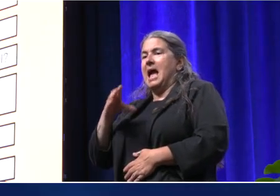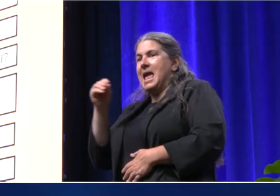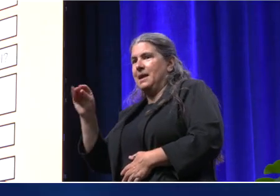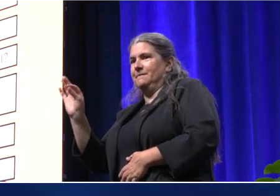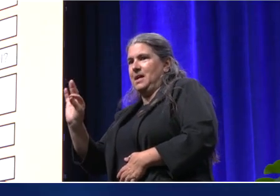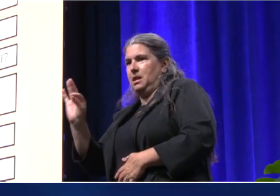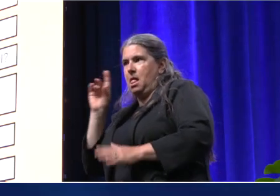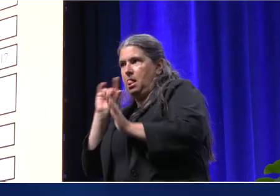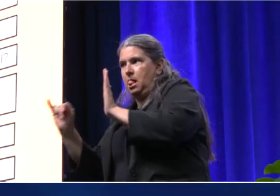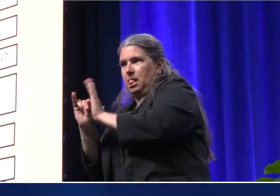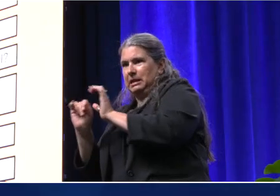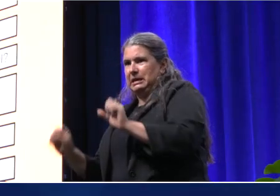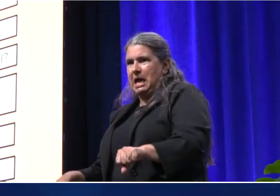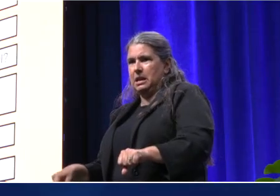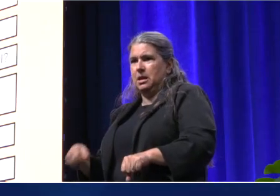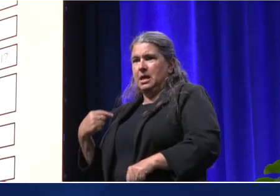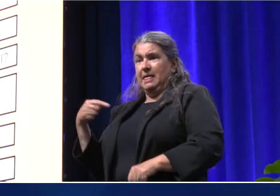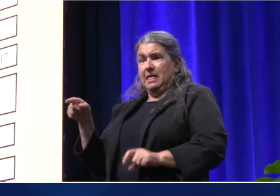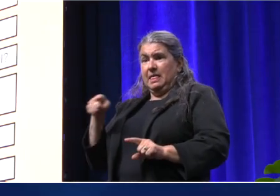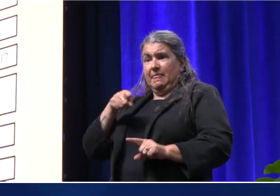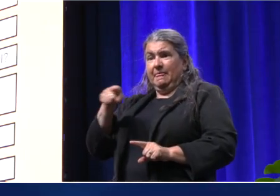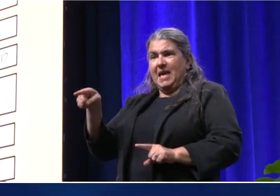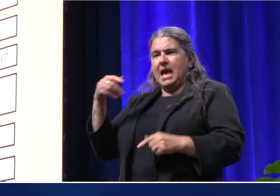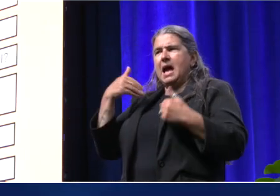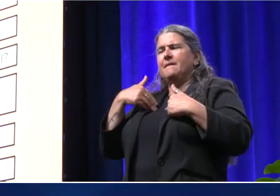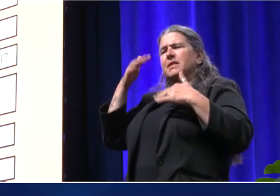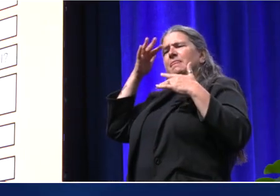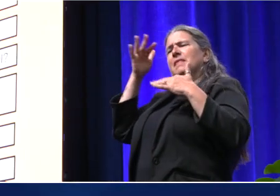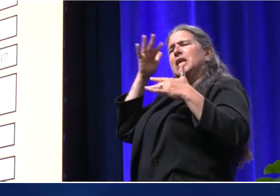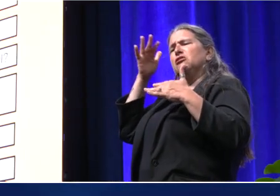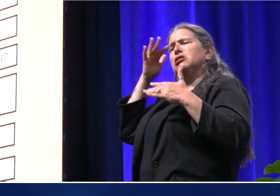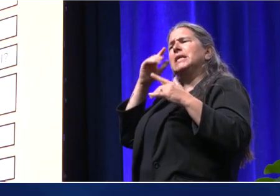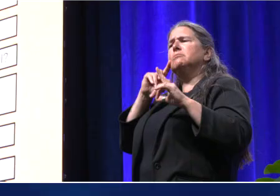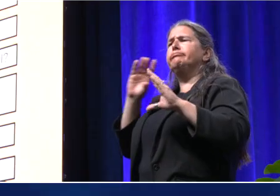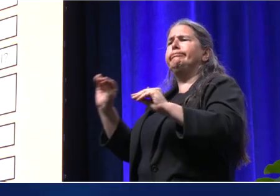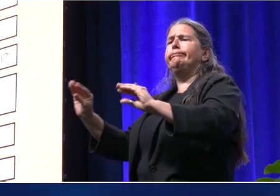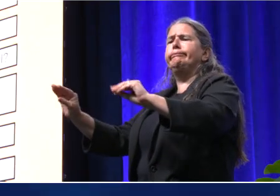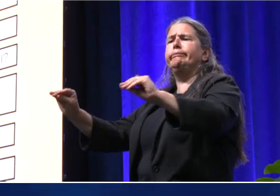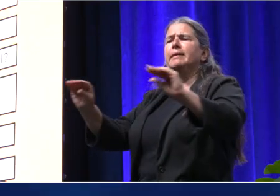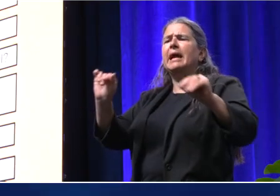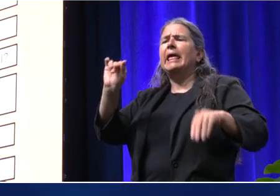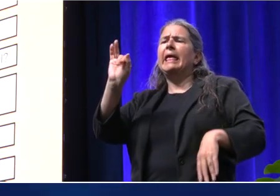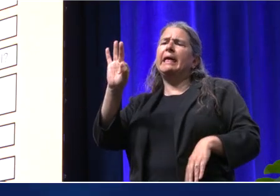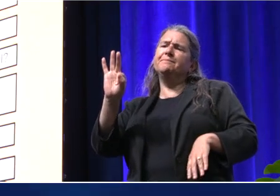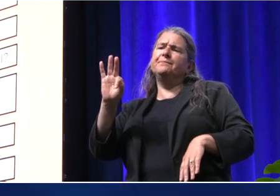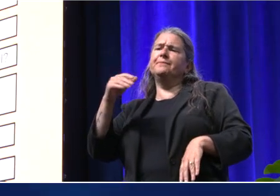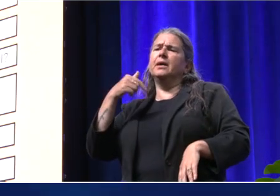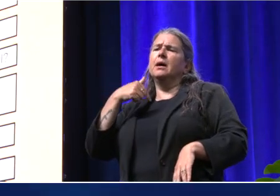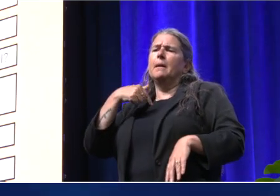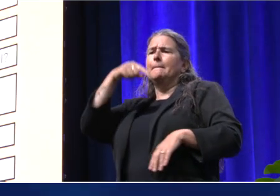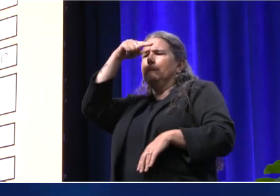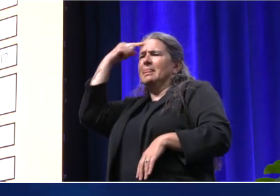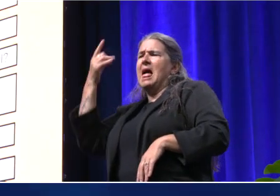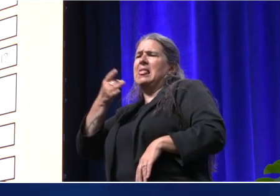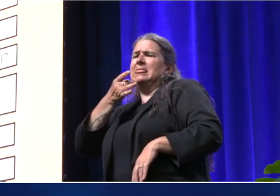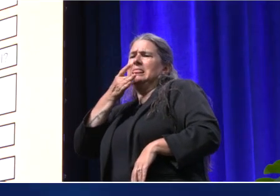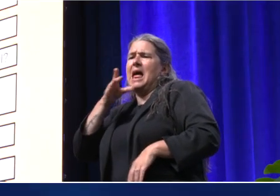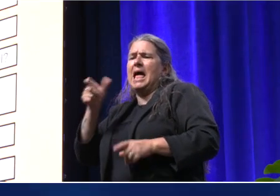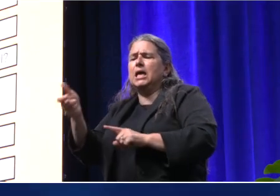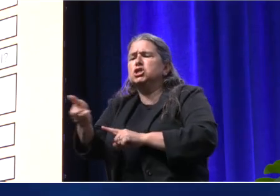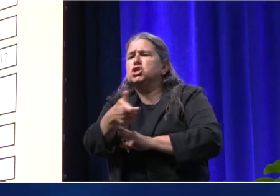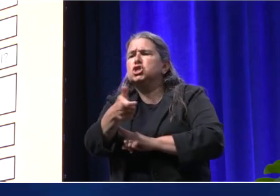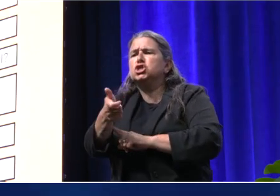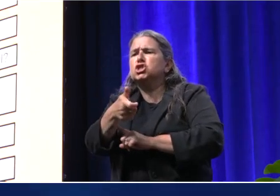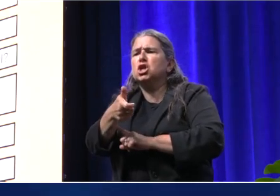been to a party and there's a gin and tonic and your gin and tonic is glowing, well, A, you're probably over 45 years old, but